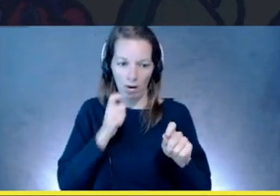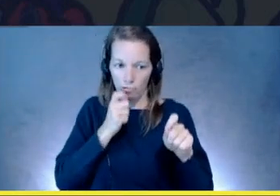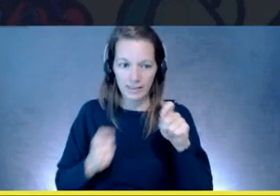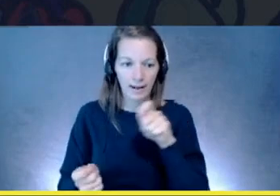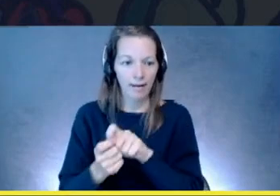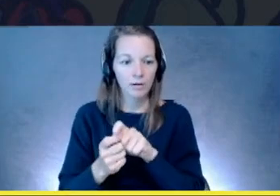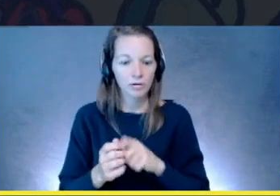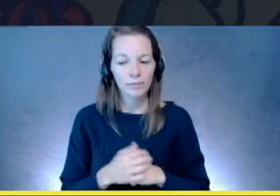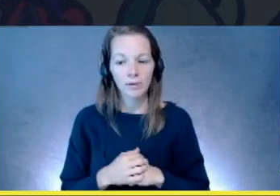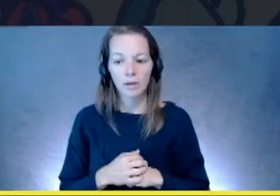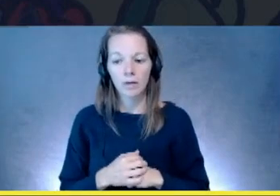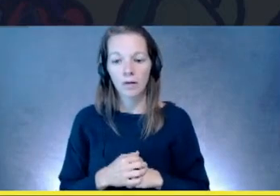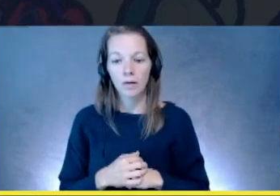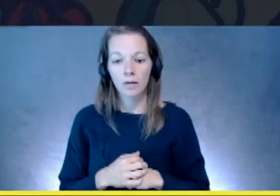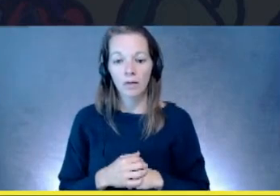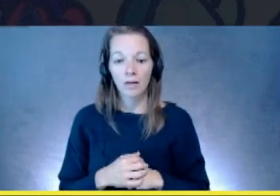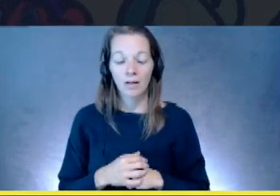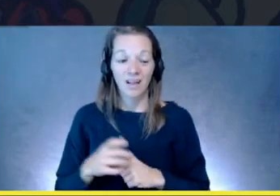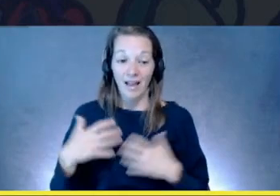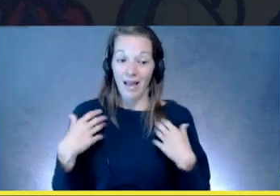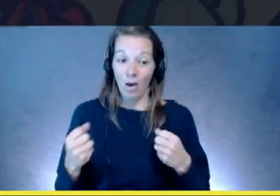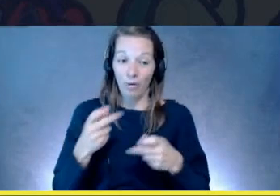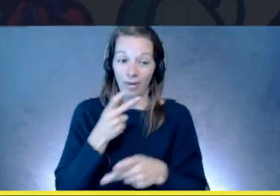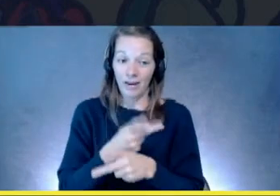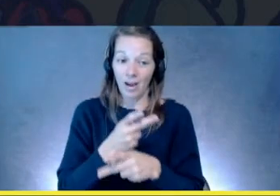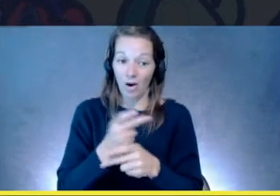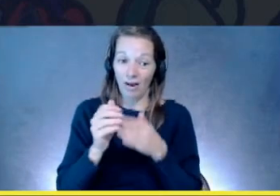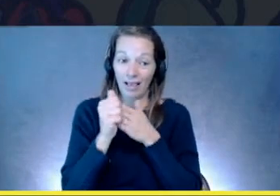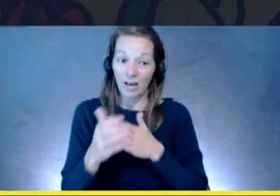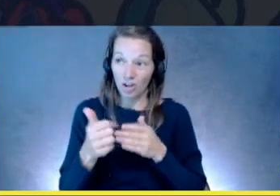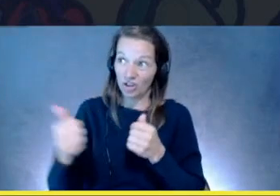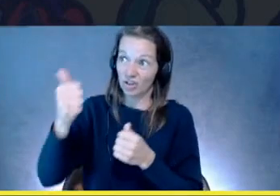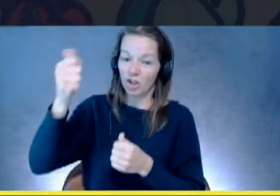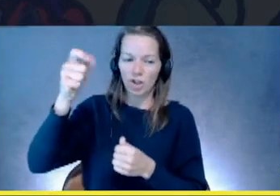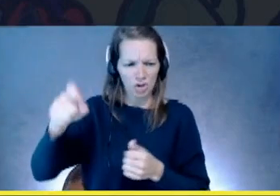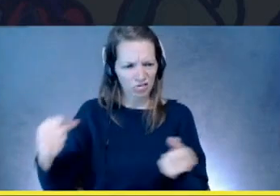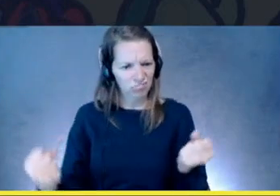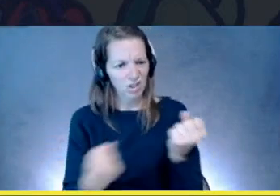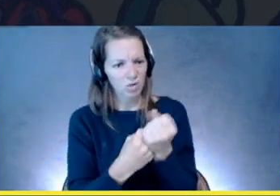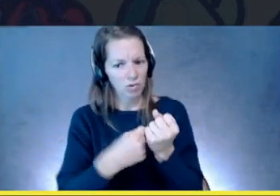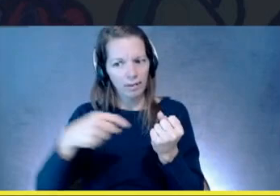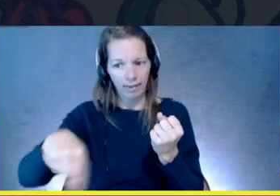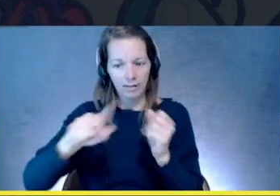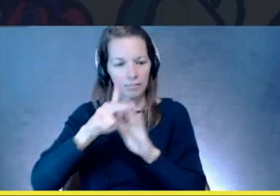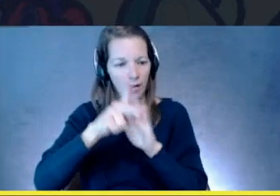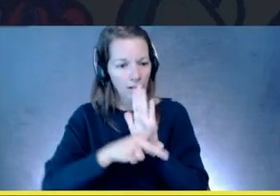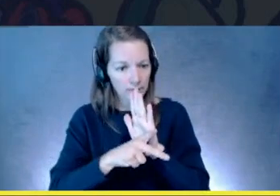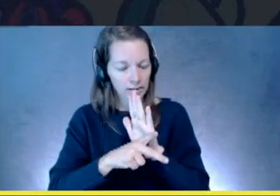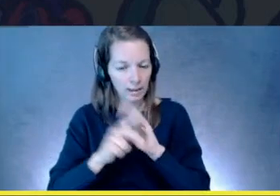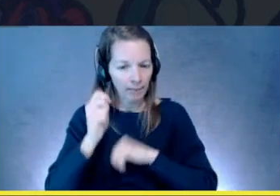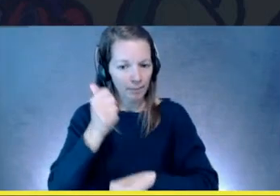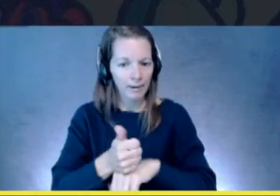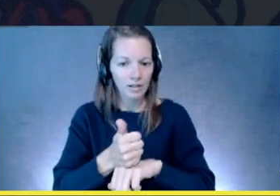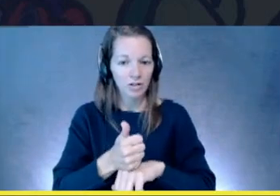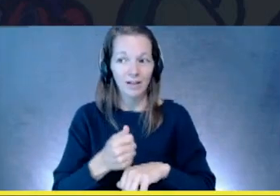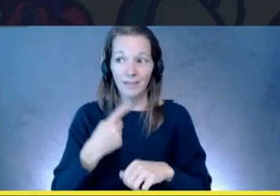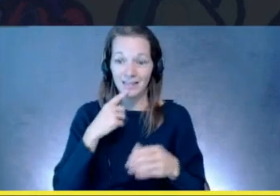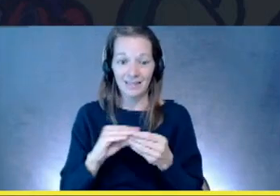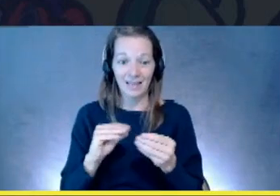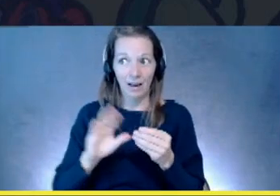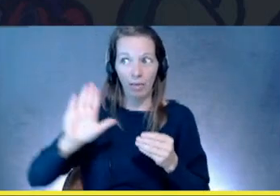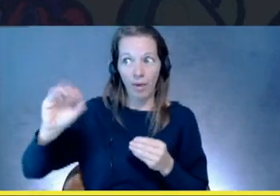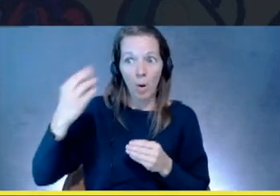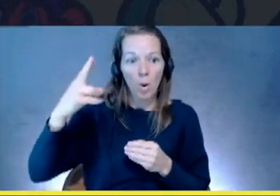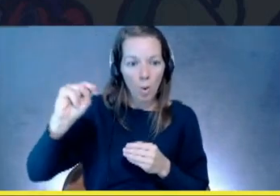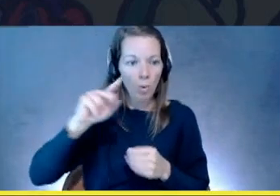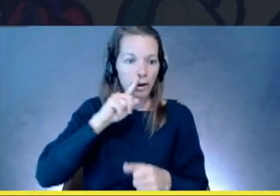highest ranking leaders of healthcare should endorse these trainings and policy implementations by stating their own commitment to this